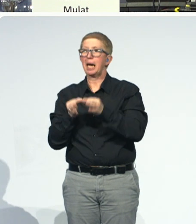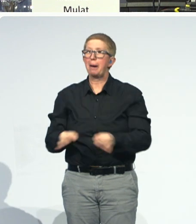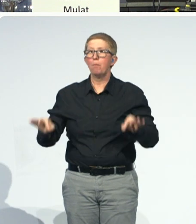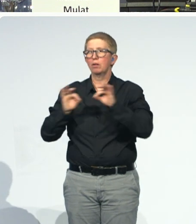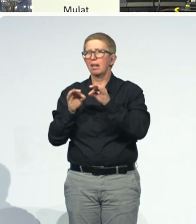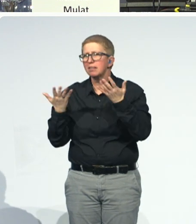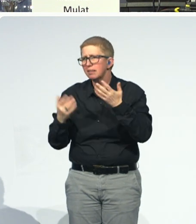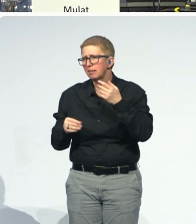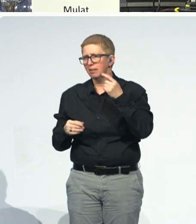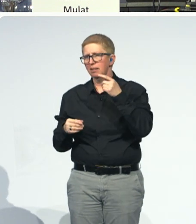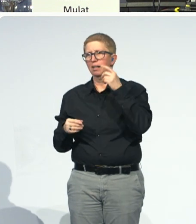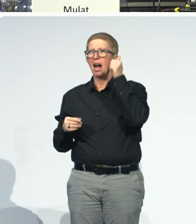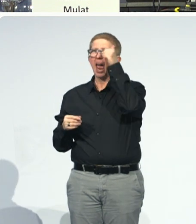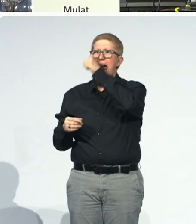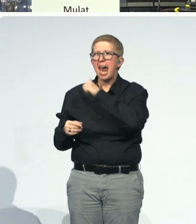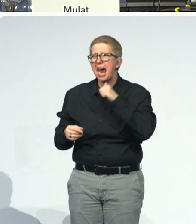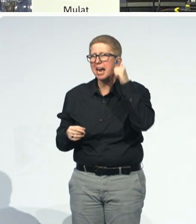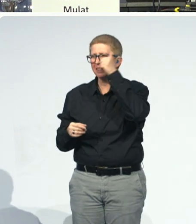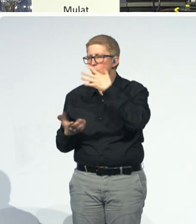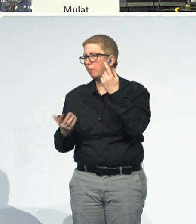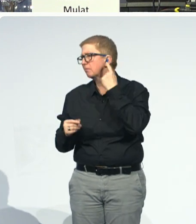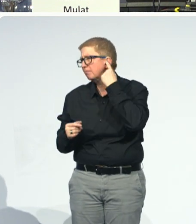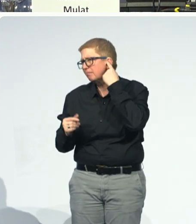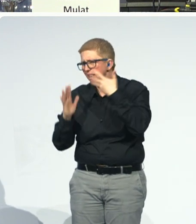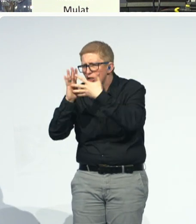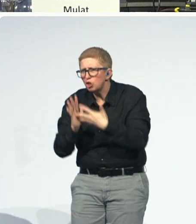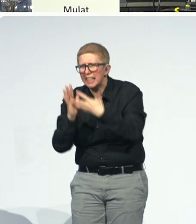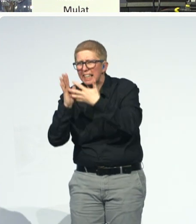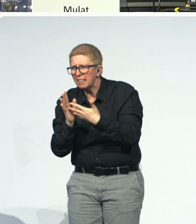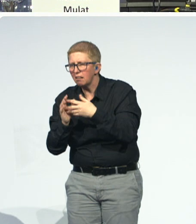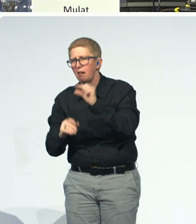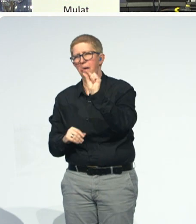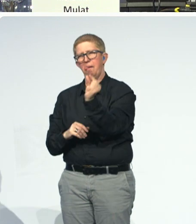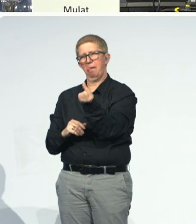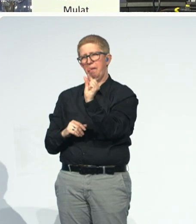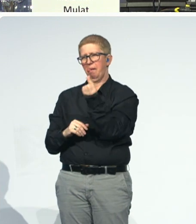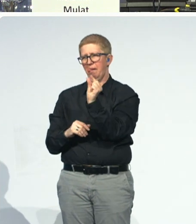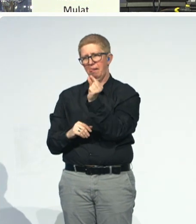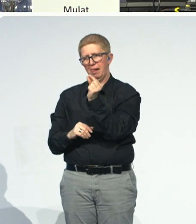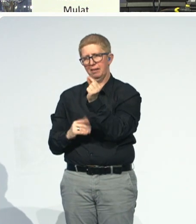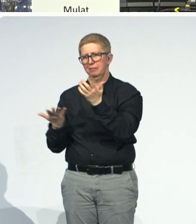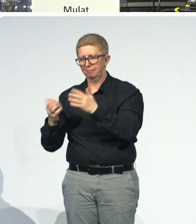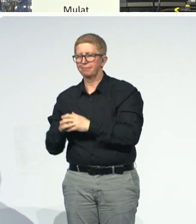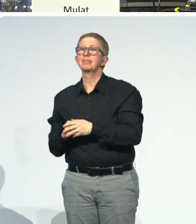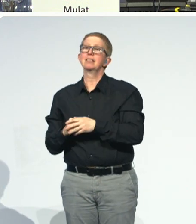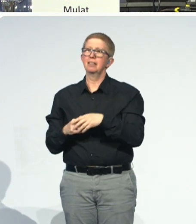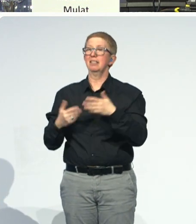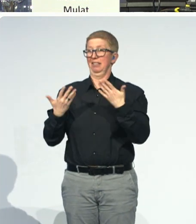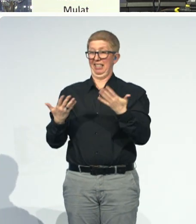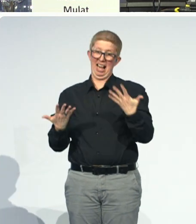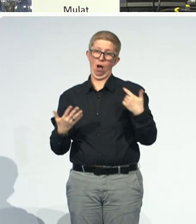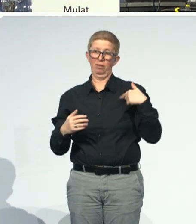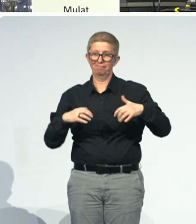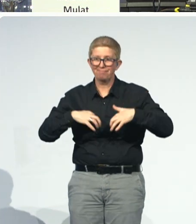Therefore, the project has been doing hearing screening tests during